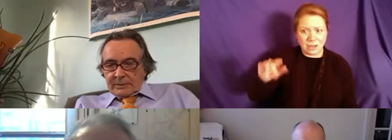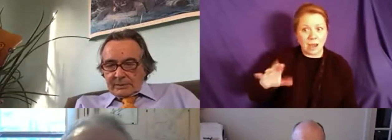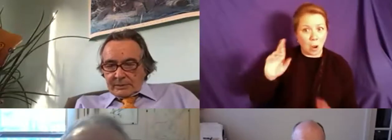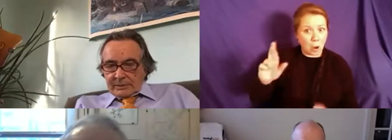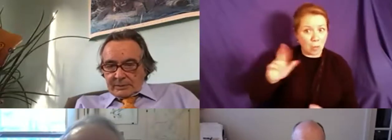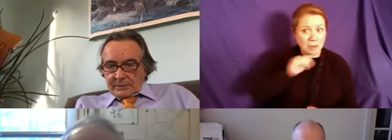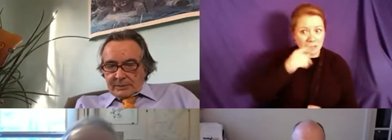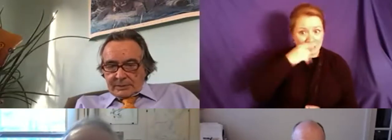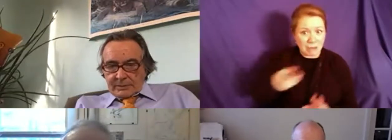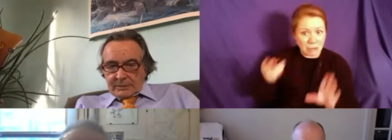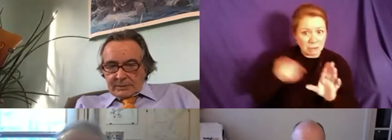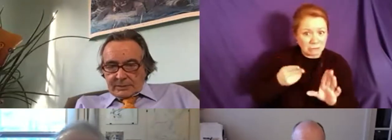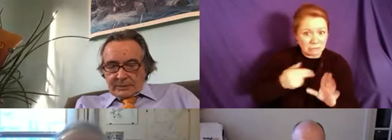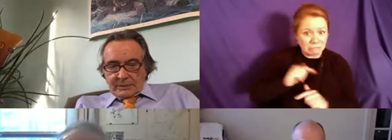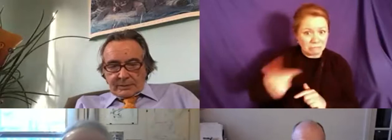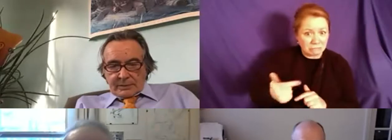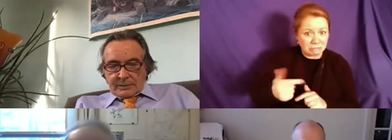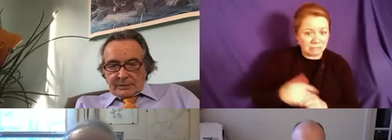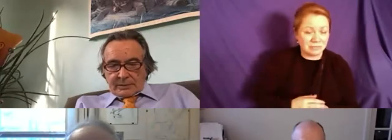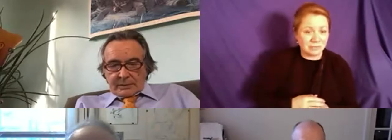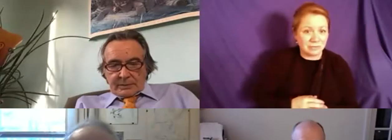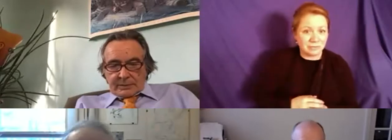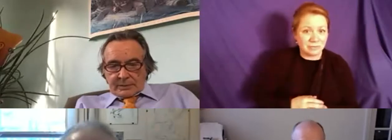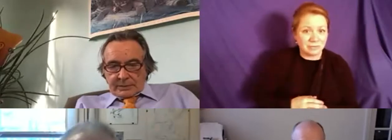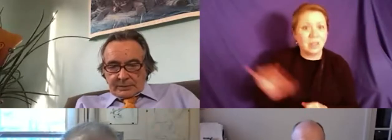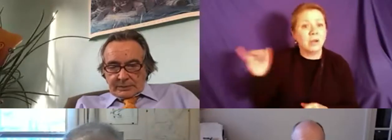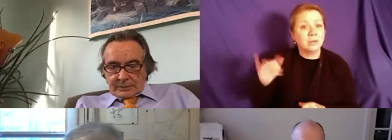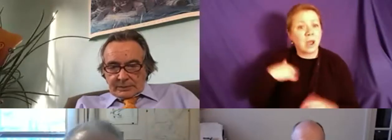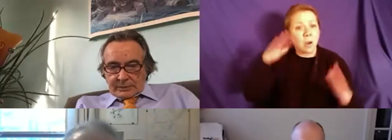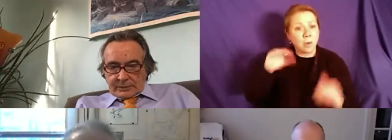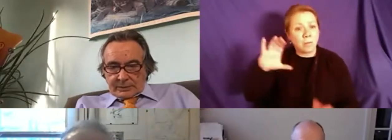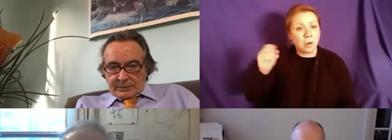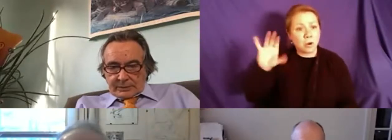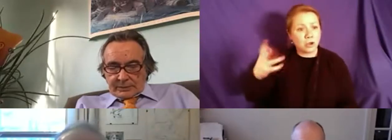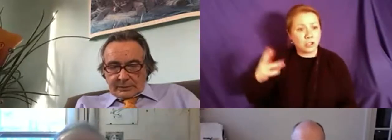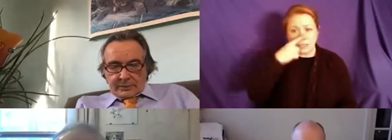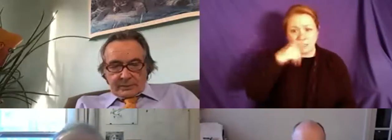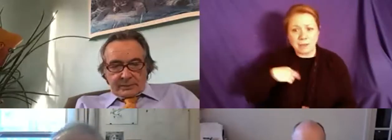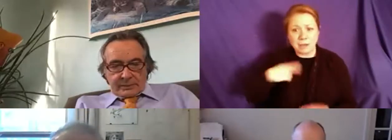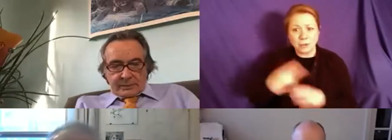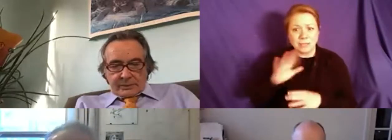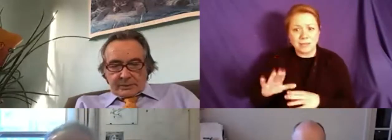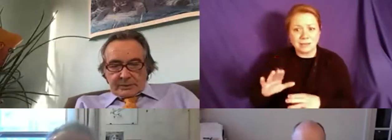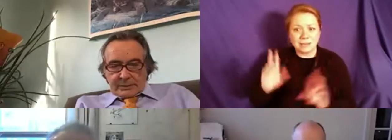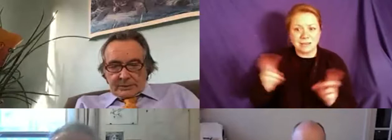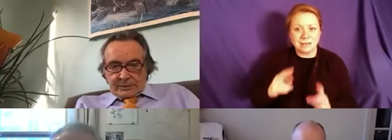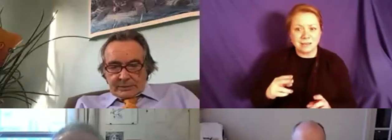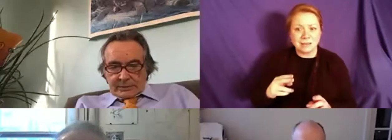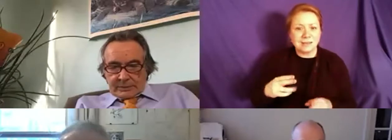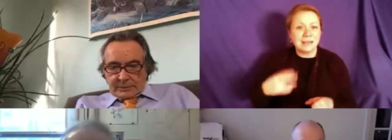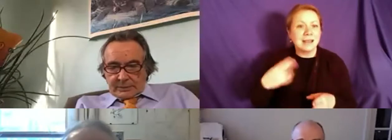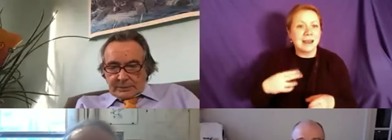coming on next. And, you know, I also hope Coach doesn't mind me using his nickname, Coach,